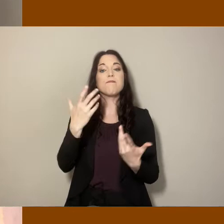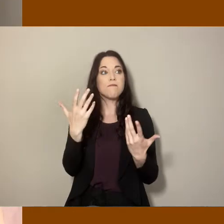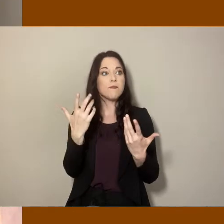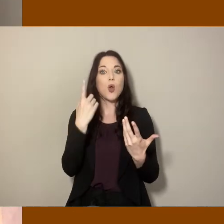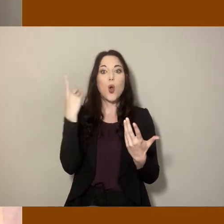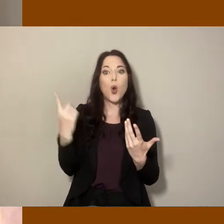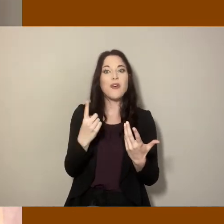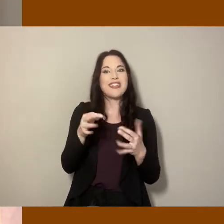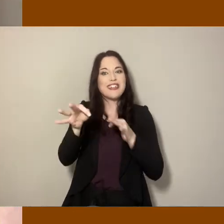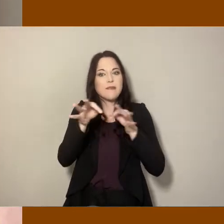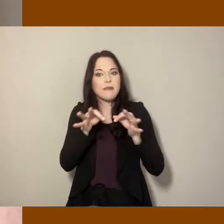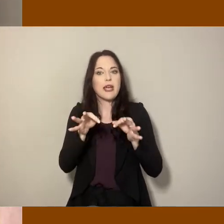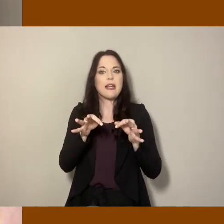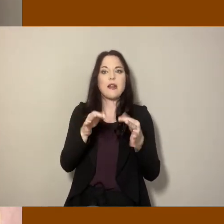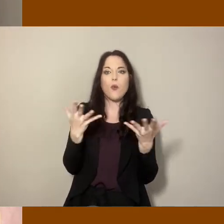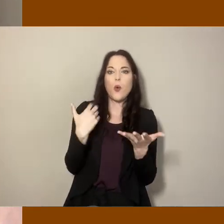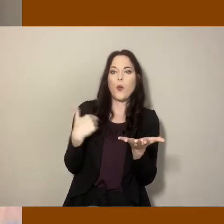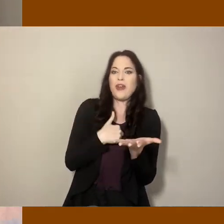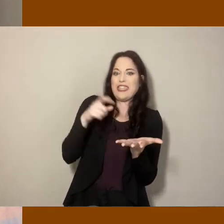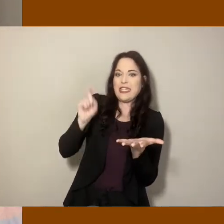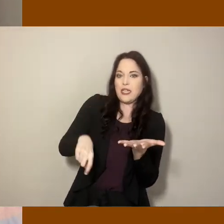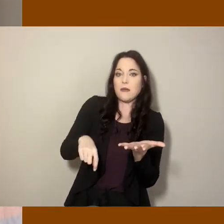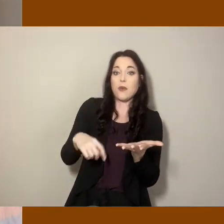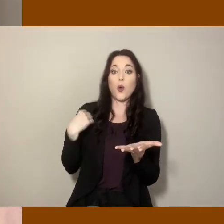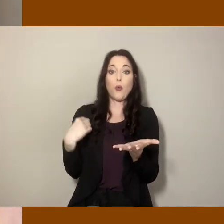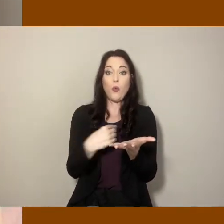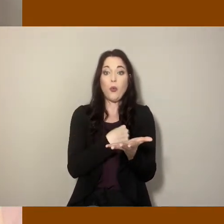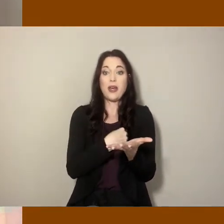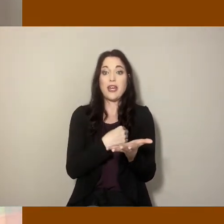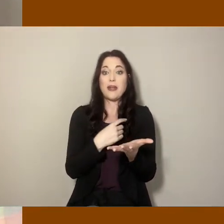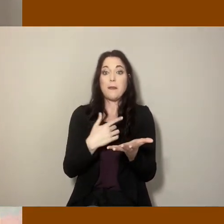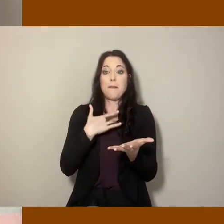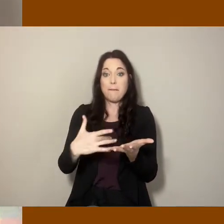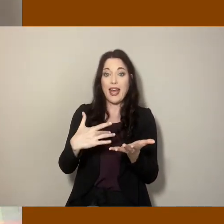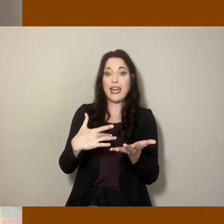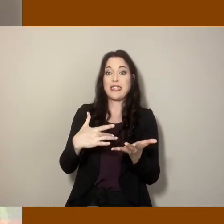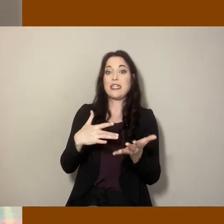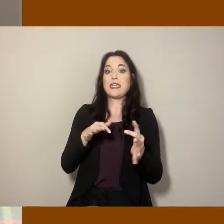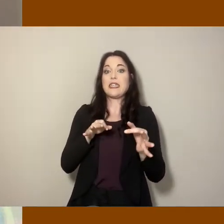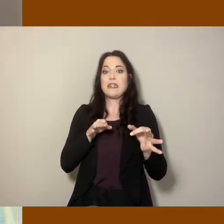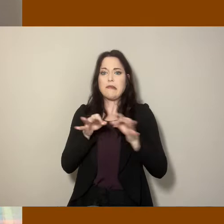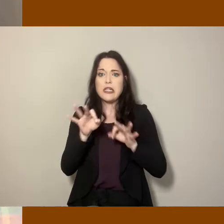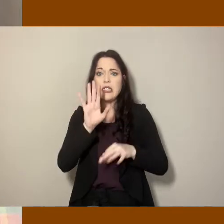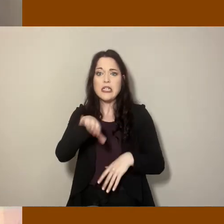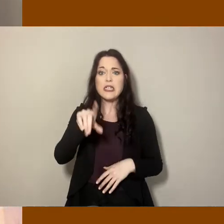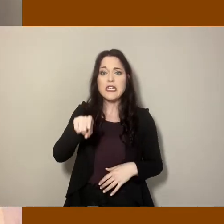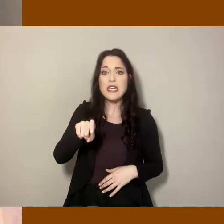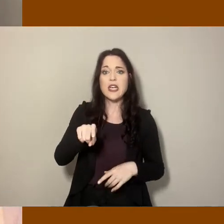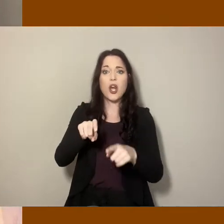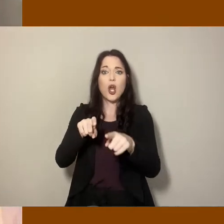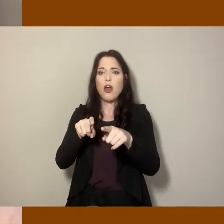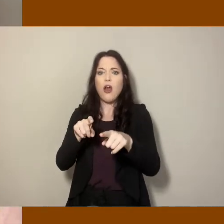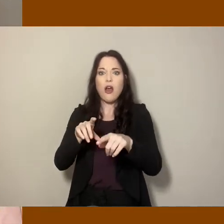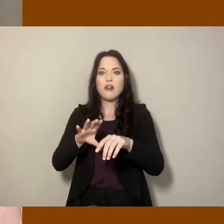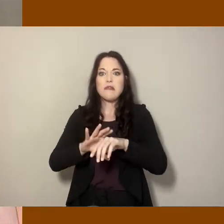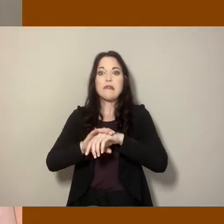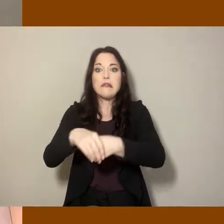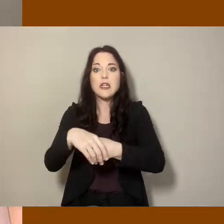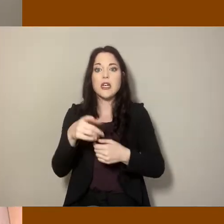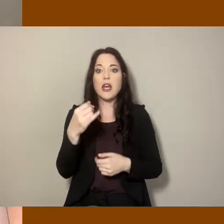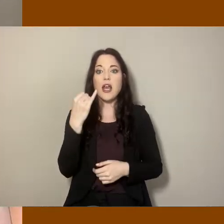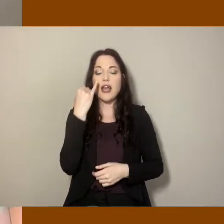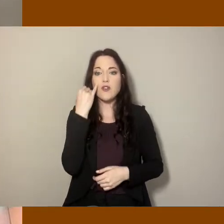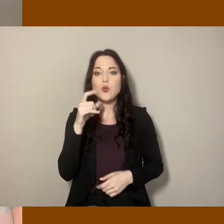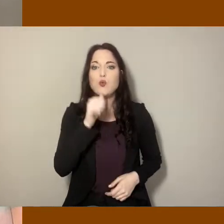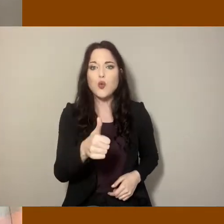we need, but we never do it in a way that implies that if you don't give or you're not able to give, that